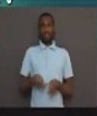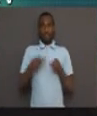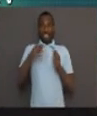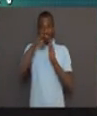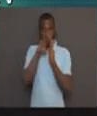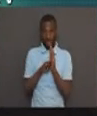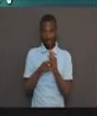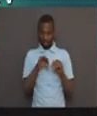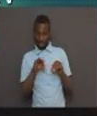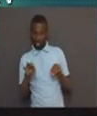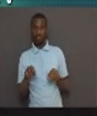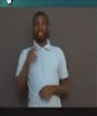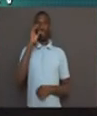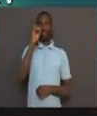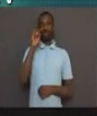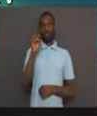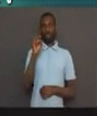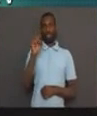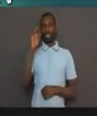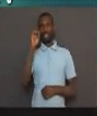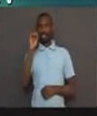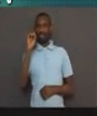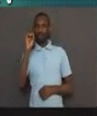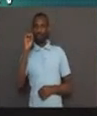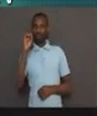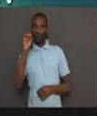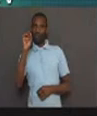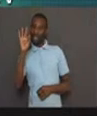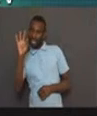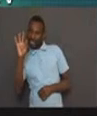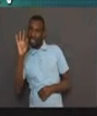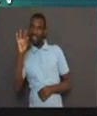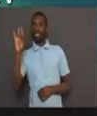simply take our mass deficit measurement of